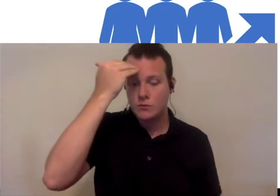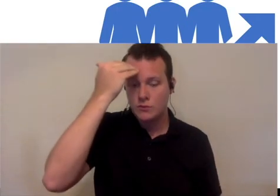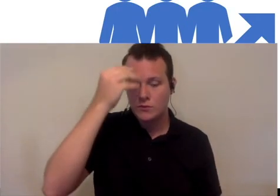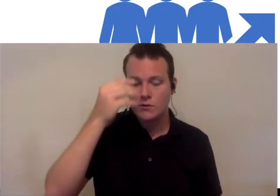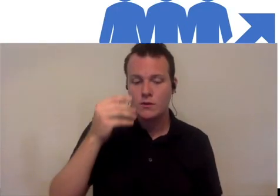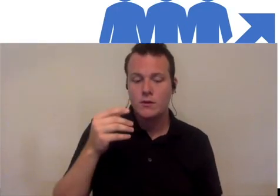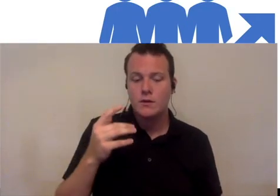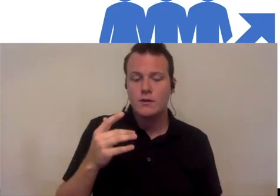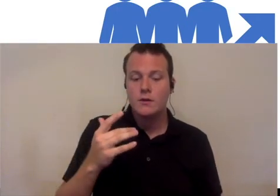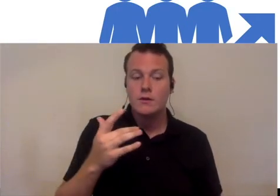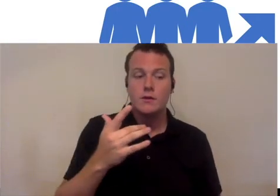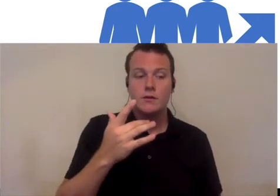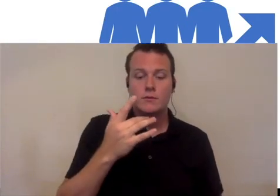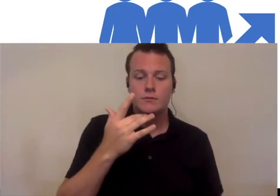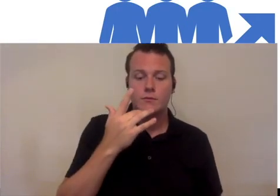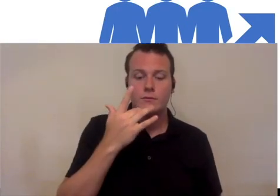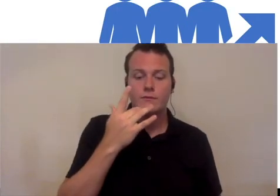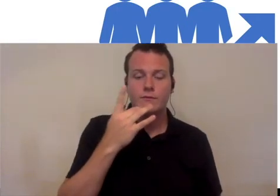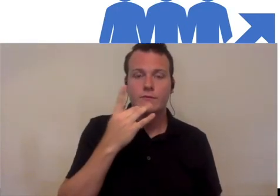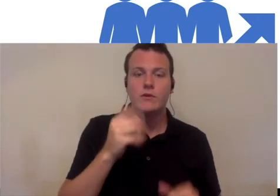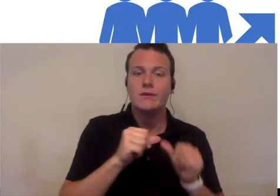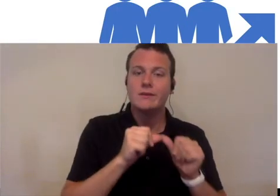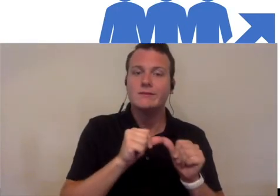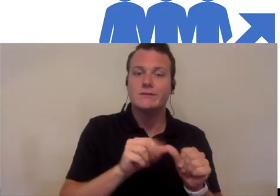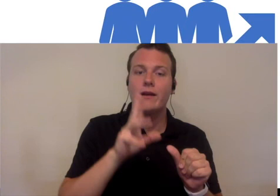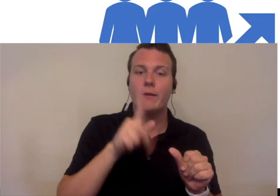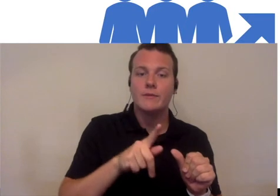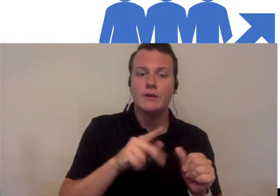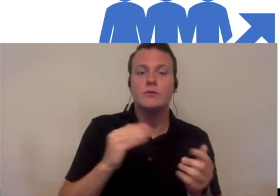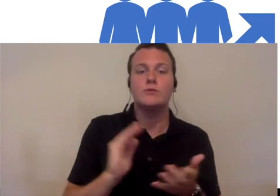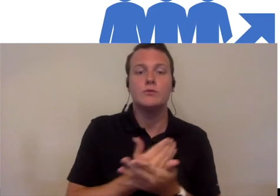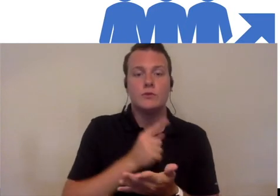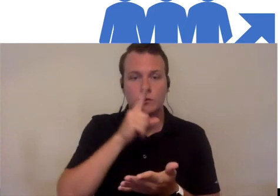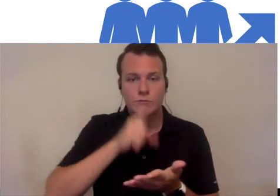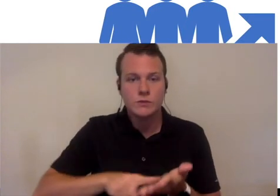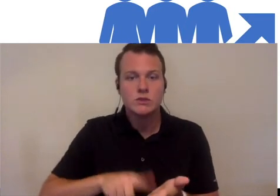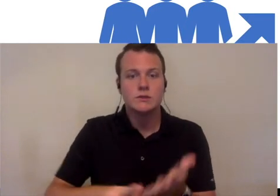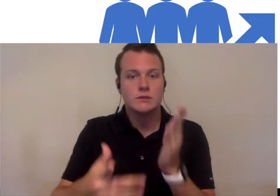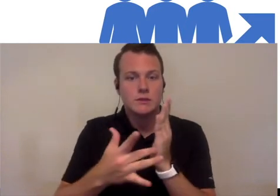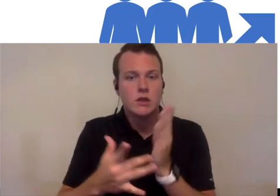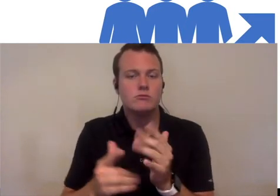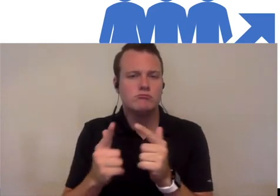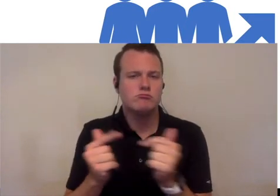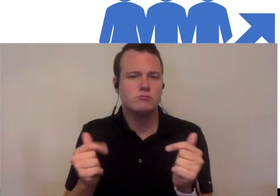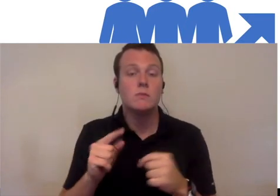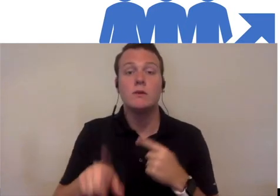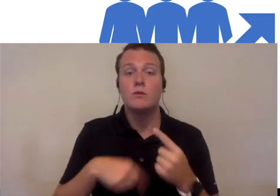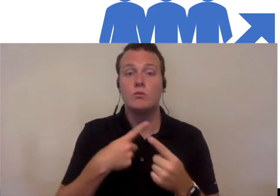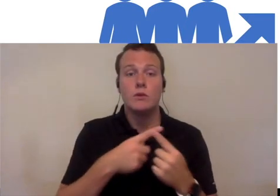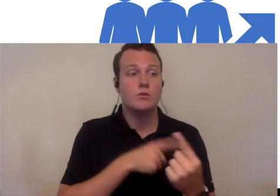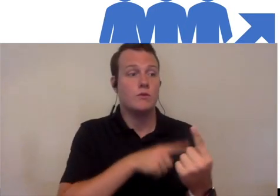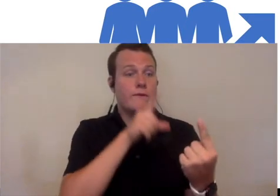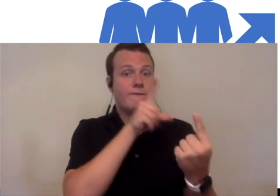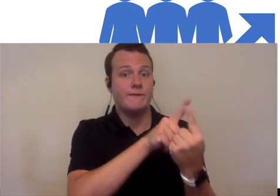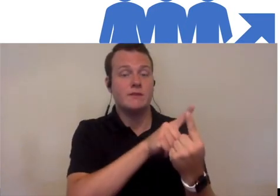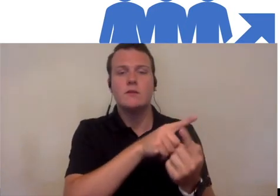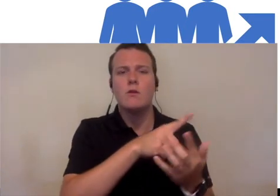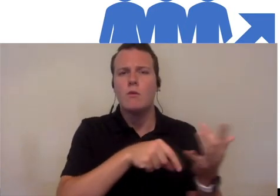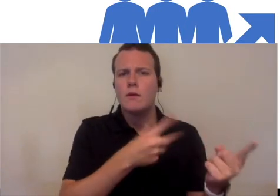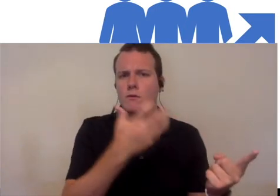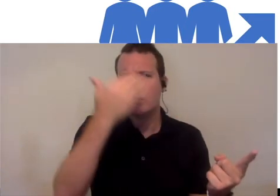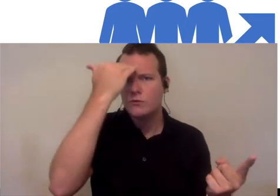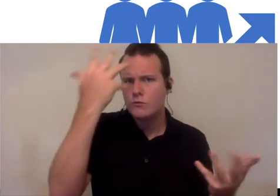updated by audiologists on new research, technology, etc.? When you go to visit them, what is it that they want to